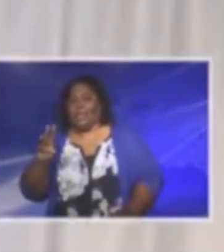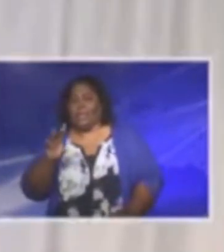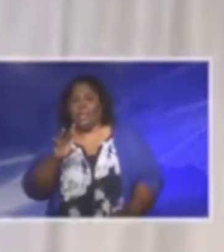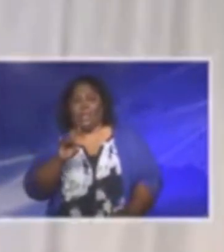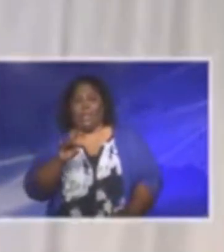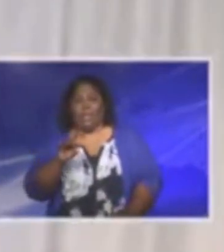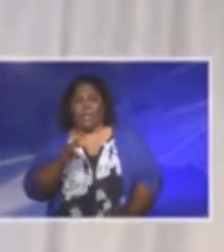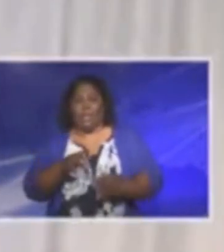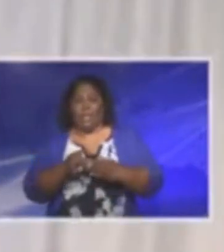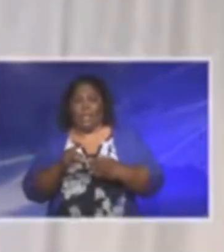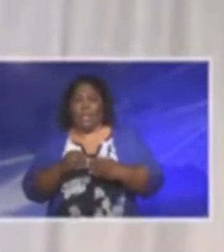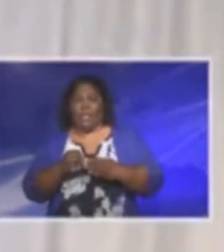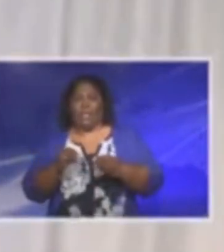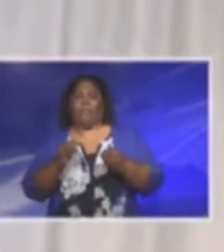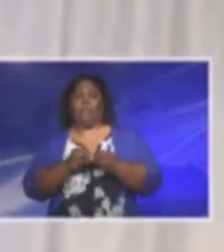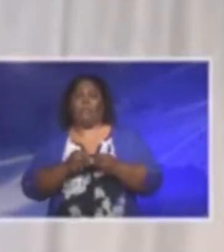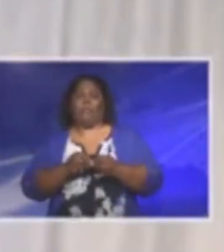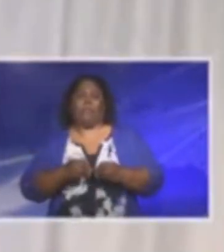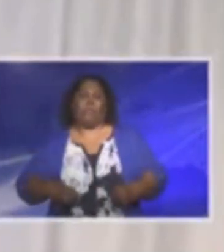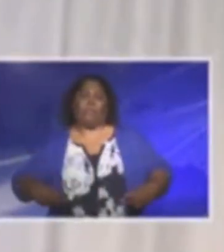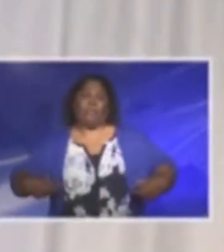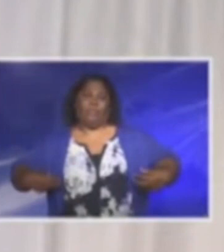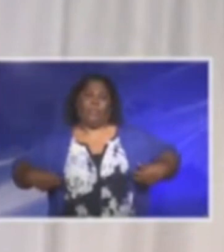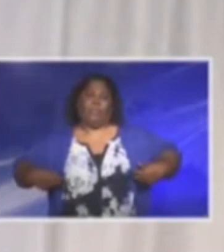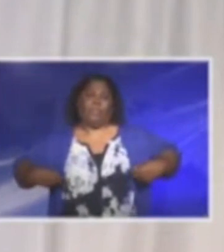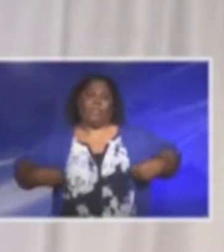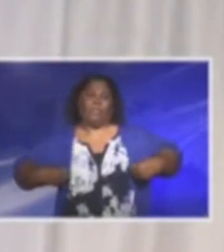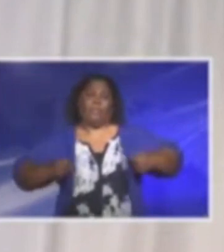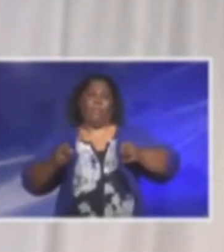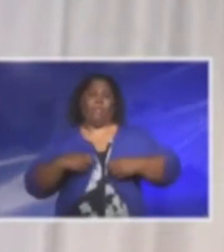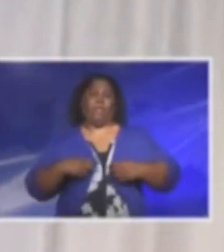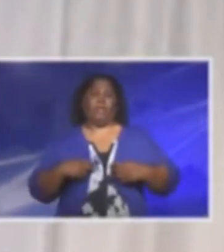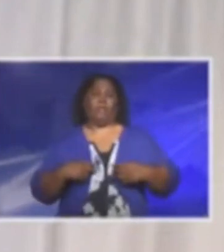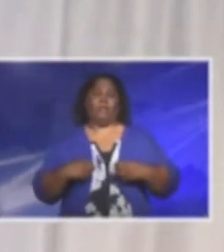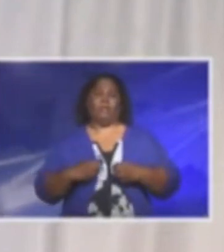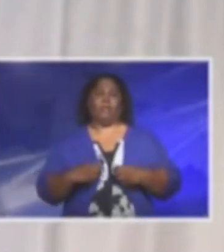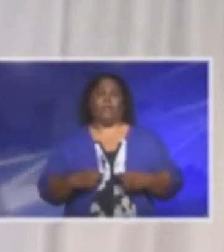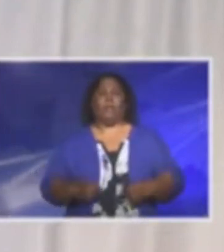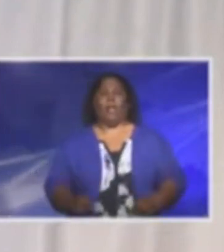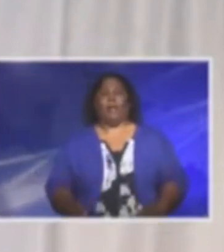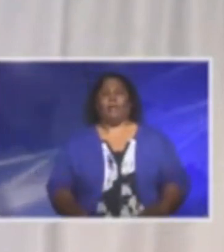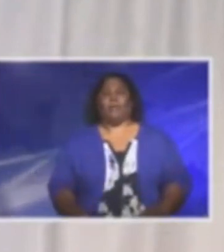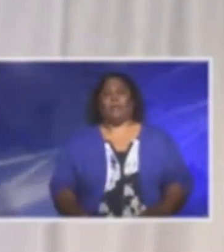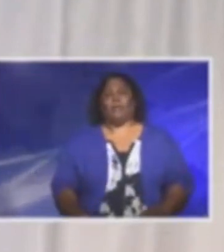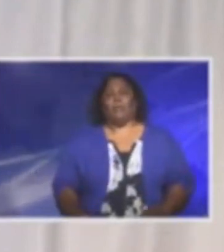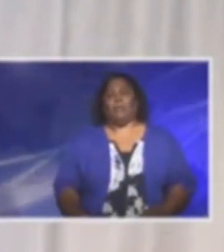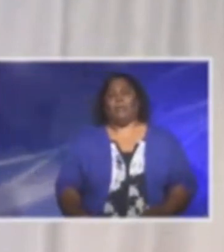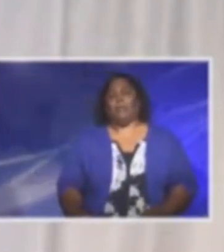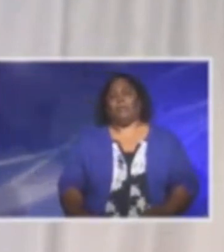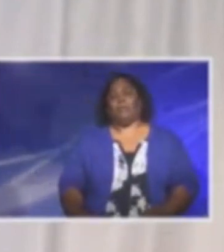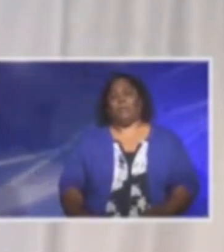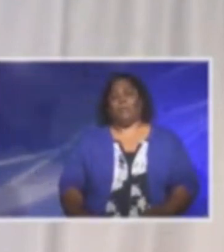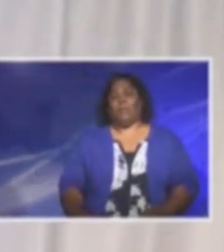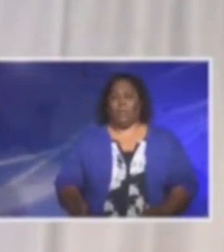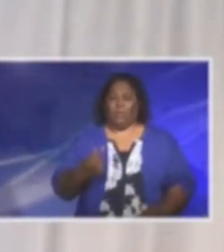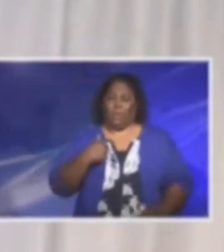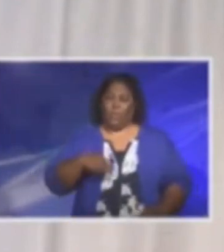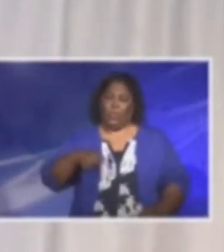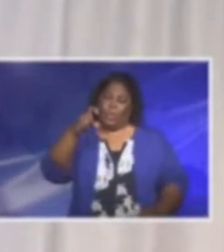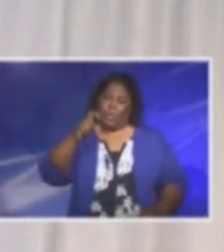money is accepted, and to my mind, a political imperative. We need to